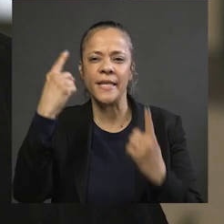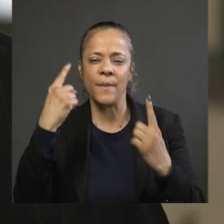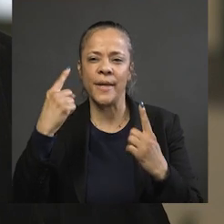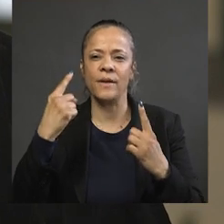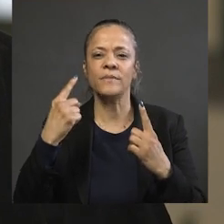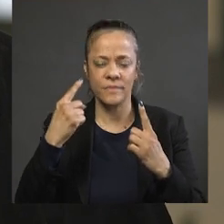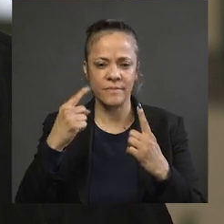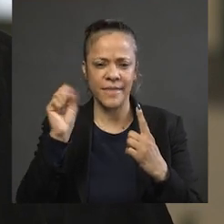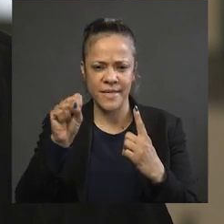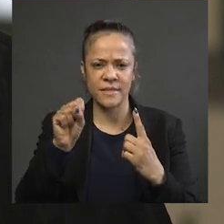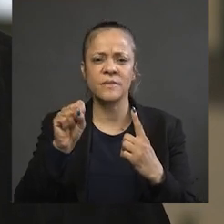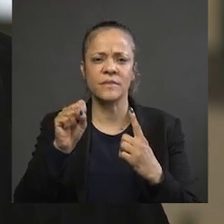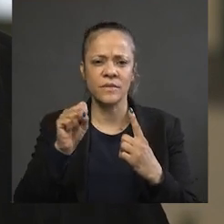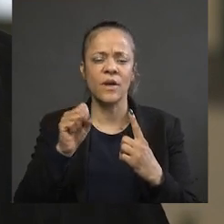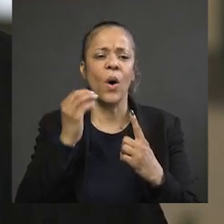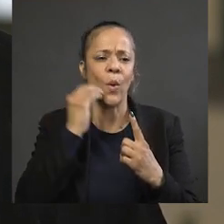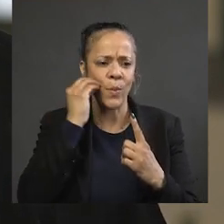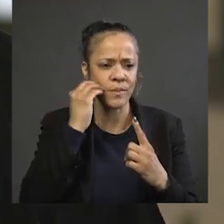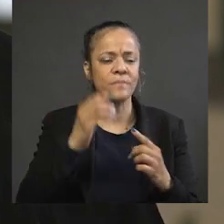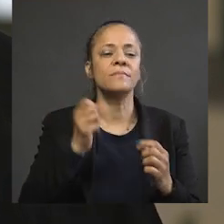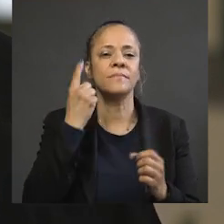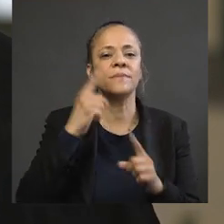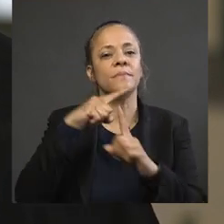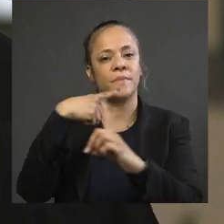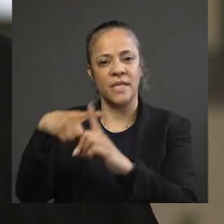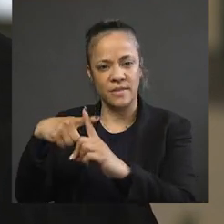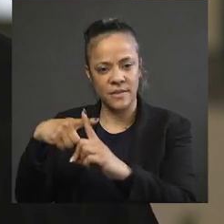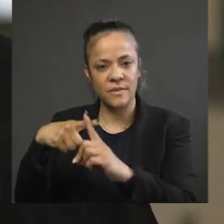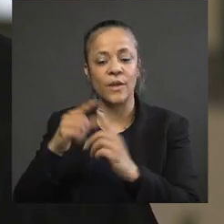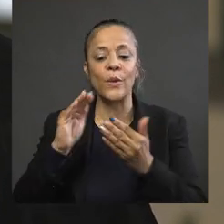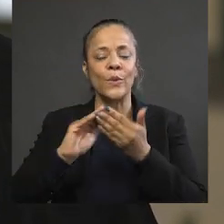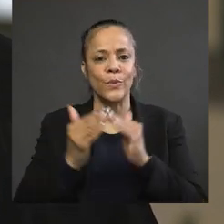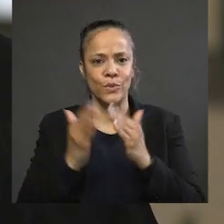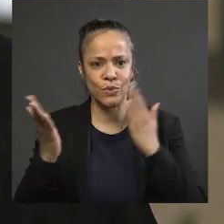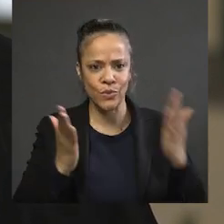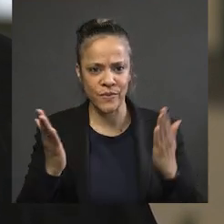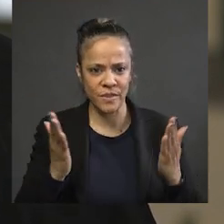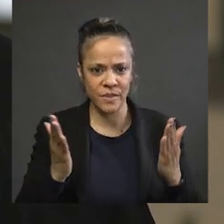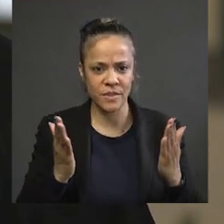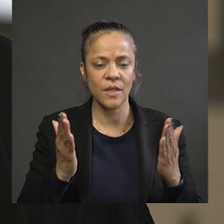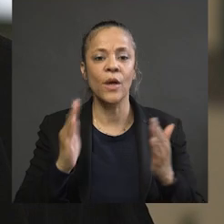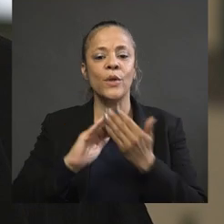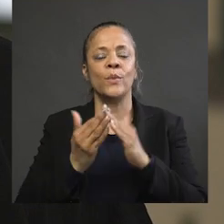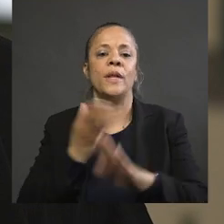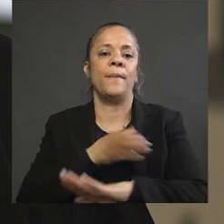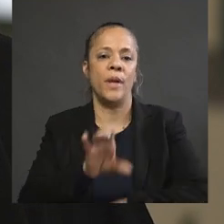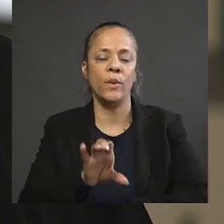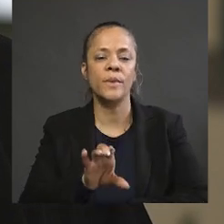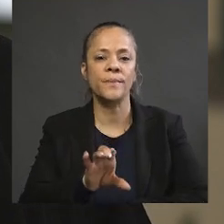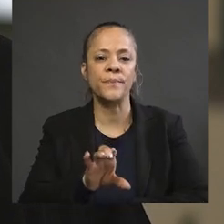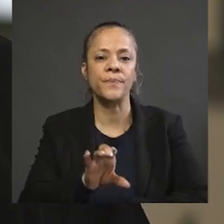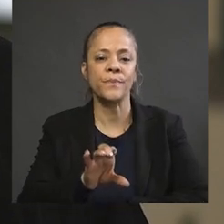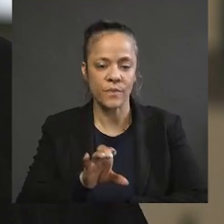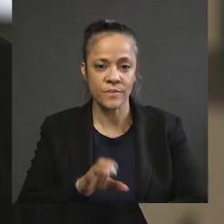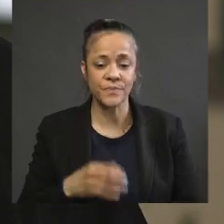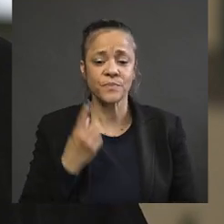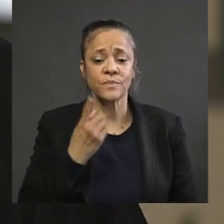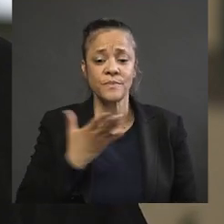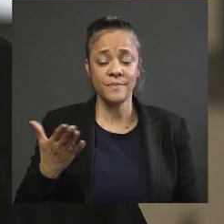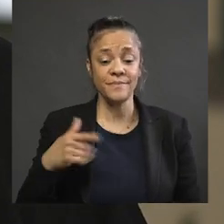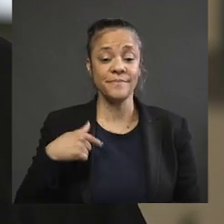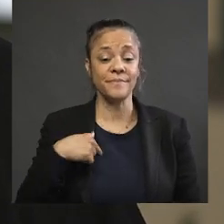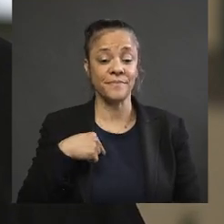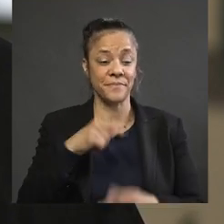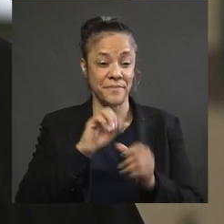as affordable housing plus. And the plus is community services and community empowerment. One of the things that the